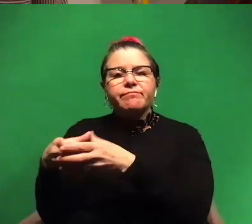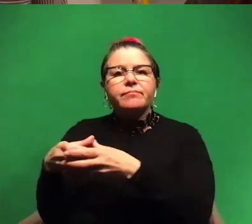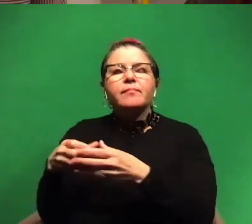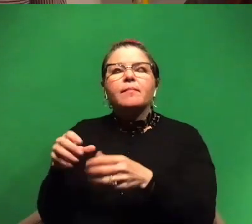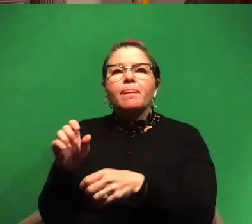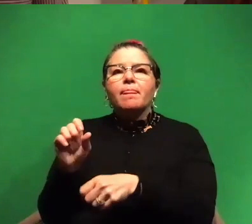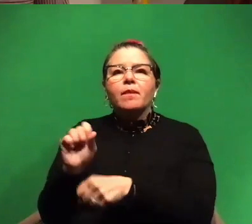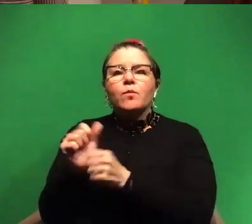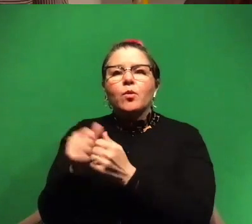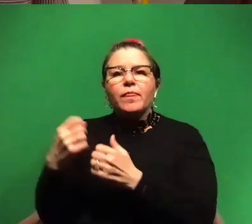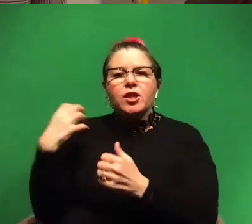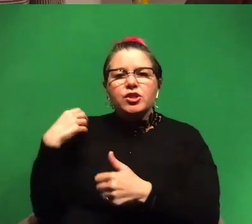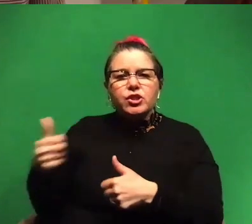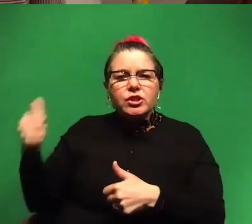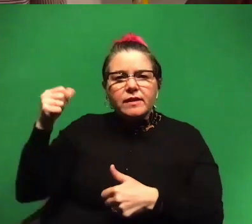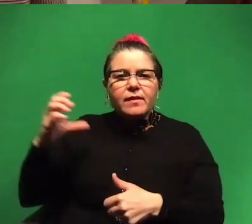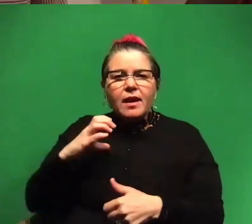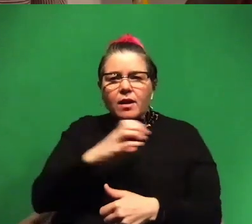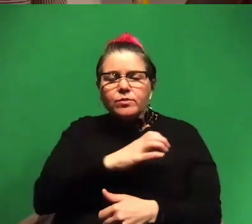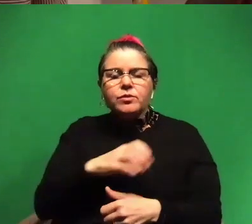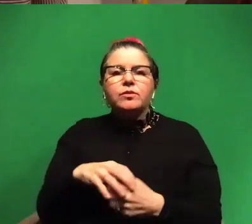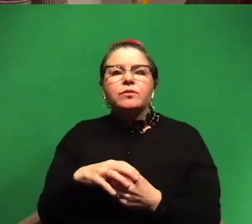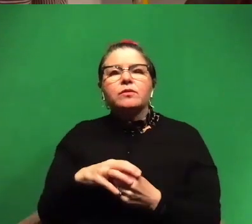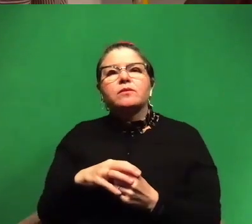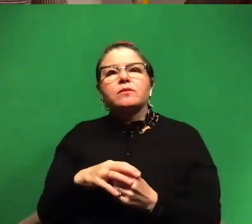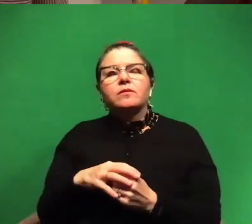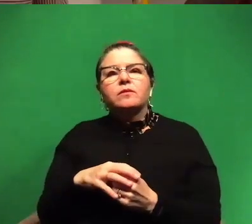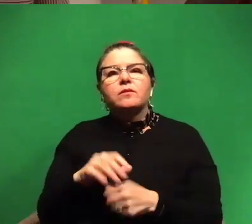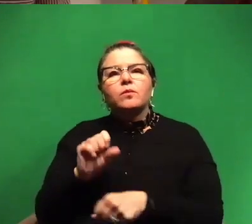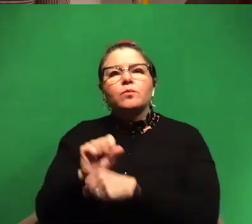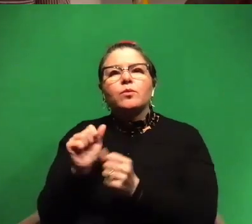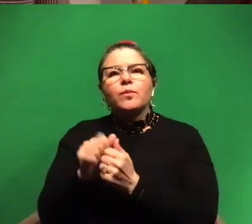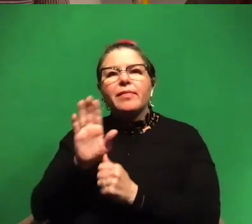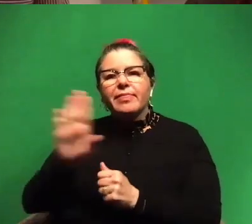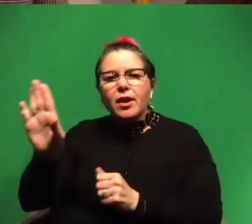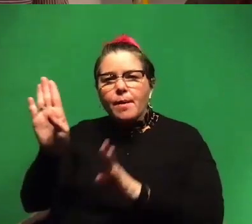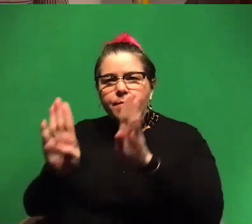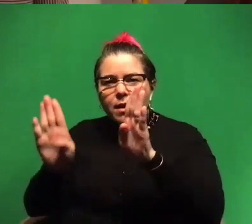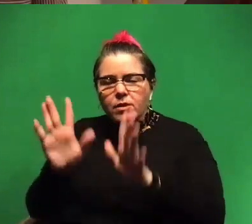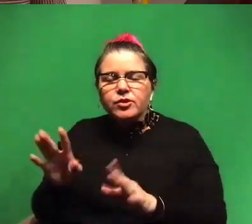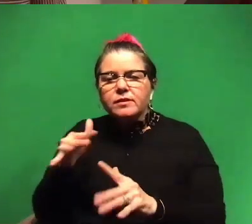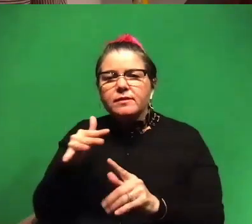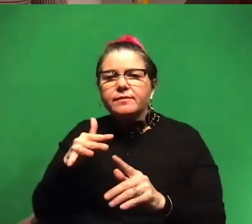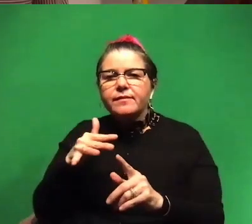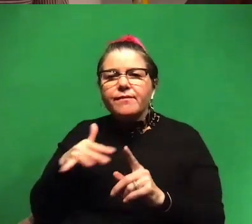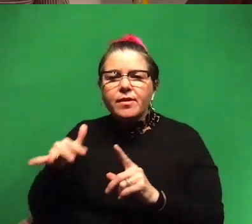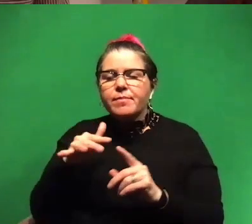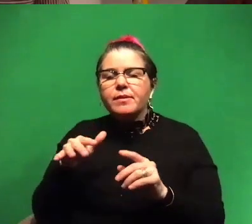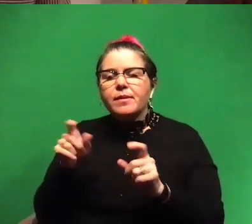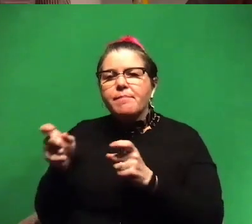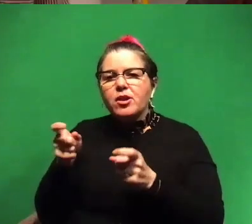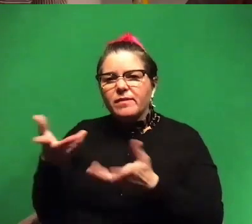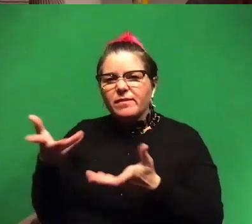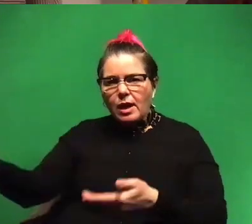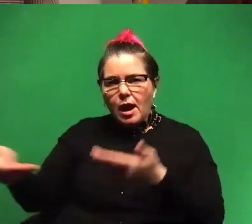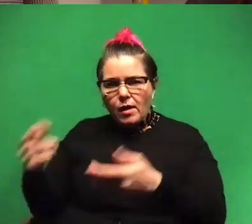with the chief and council and with their biologists and environmental managers that they have hired for their